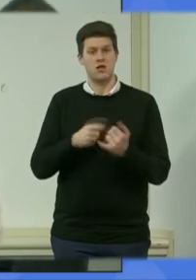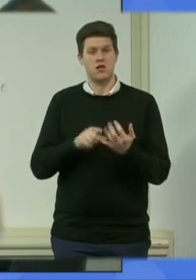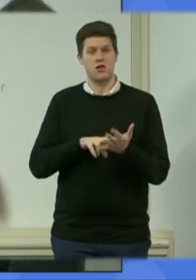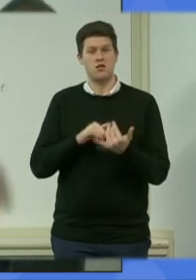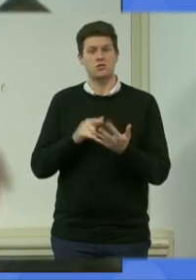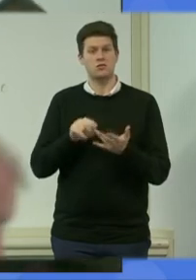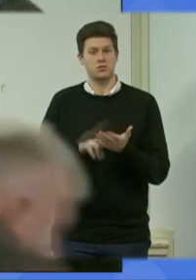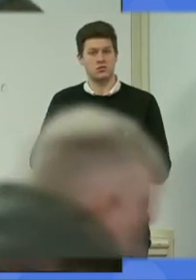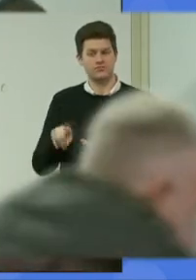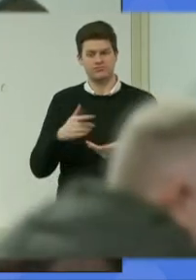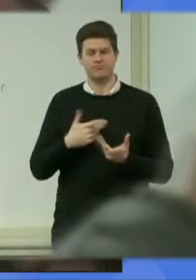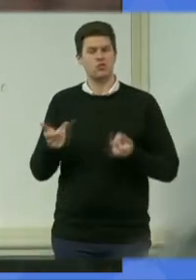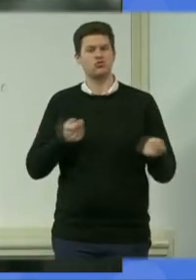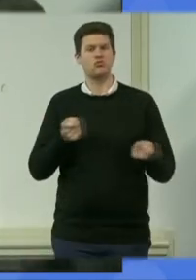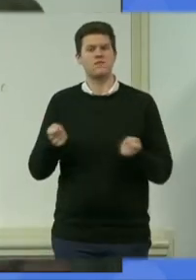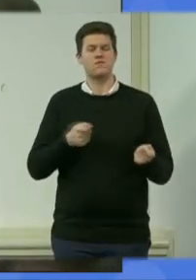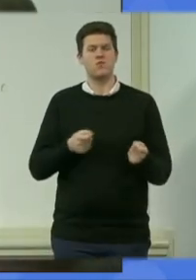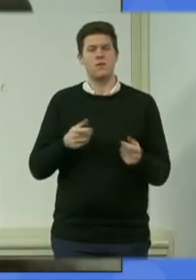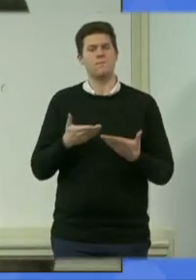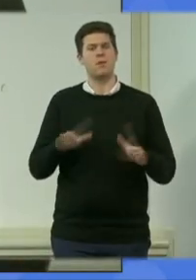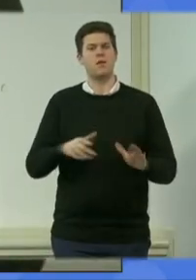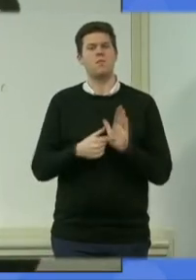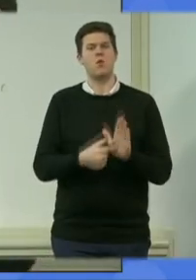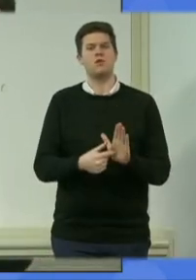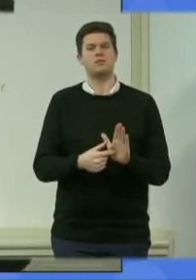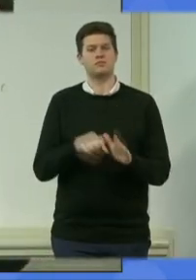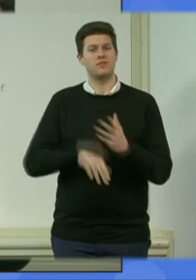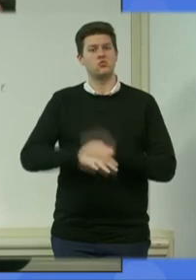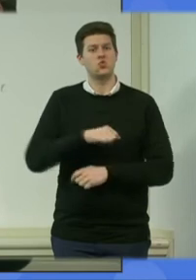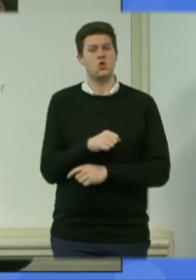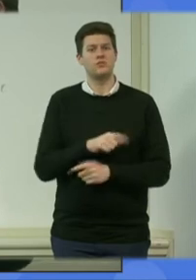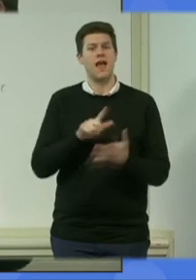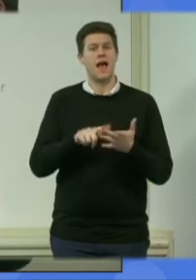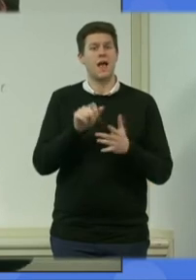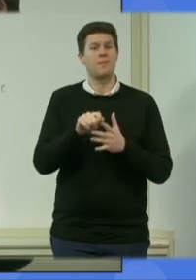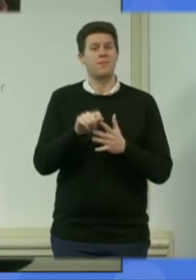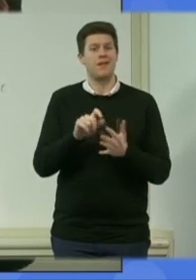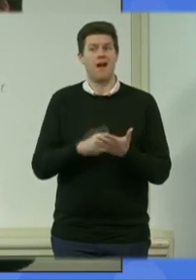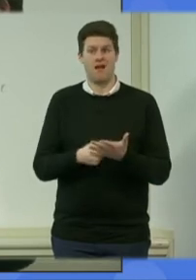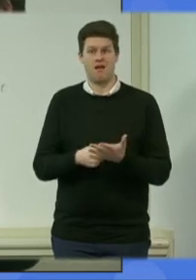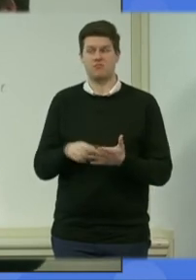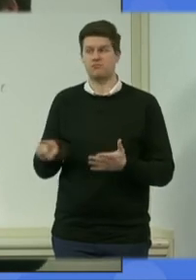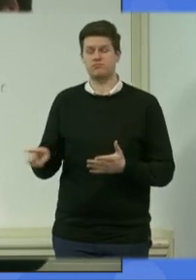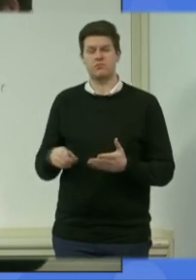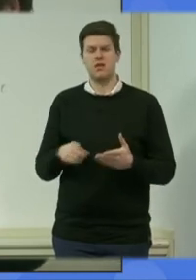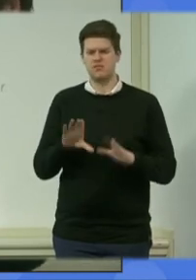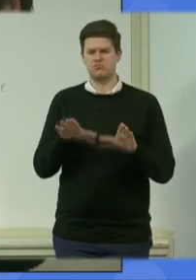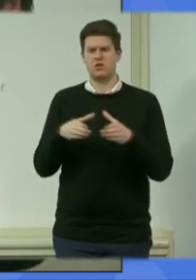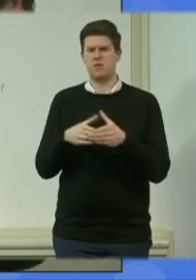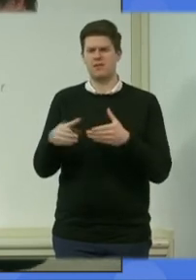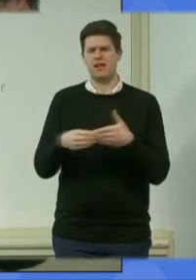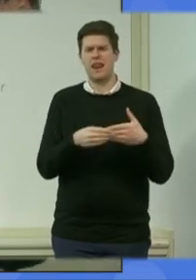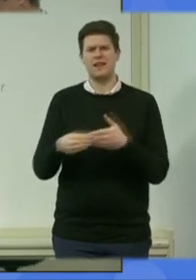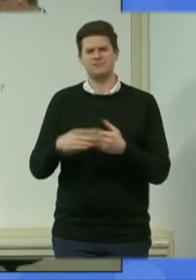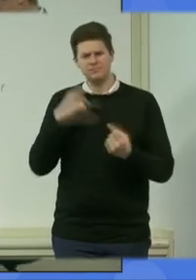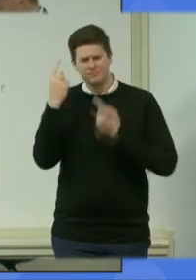Institute for Public Policy Scotland, IPPR. And IPPR is one of the UK's leading think tanks, which